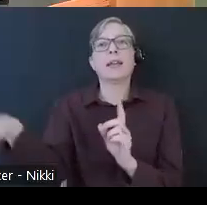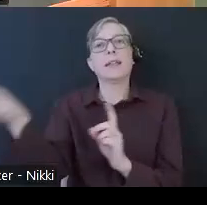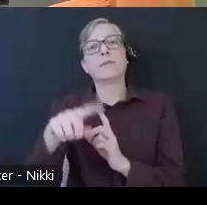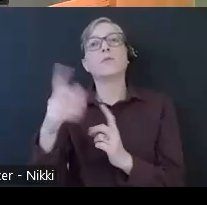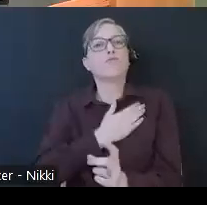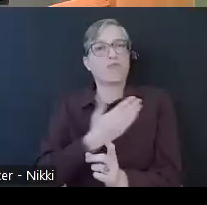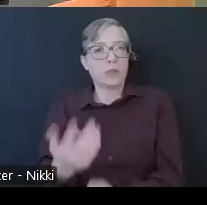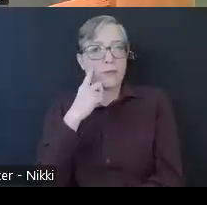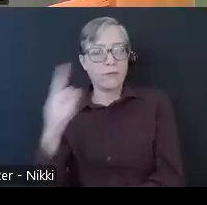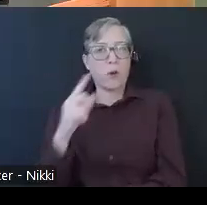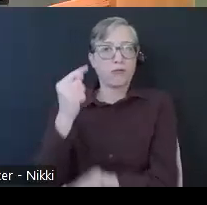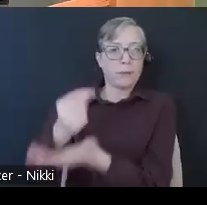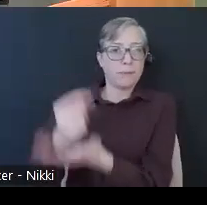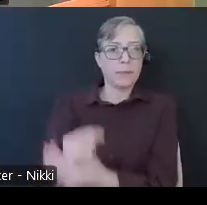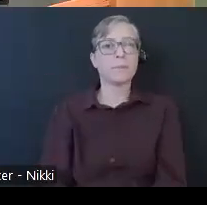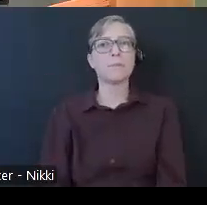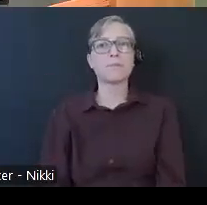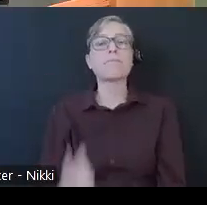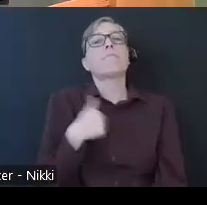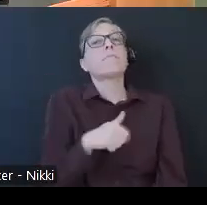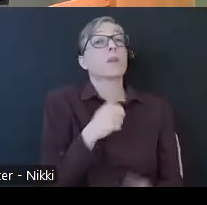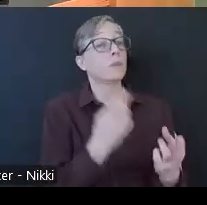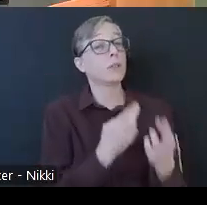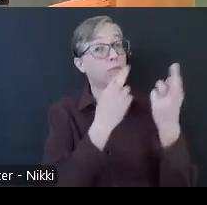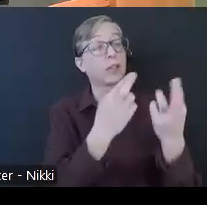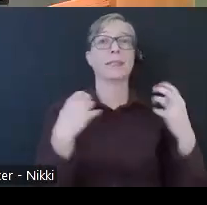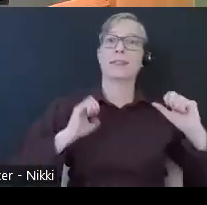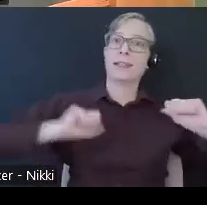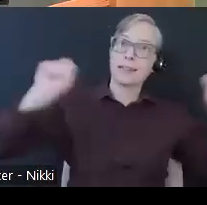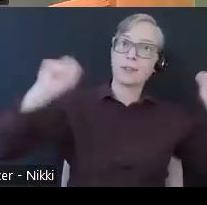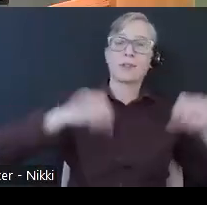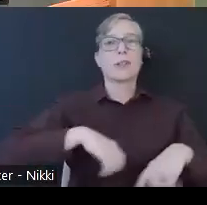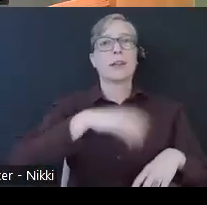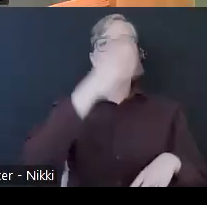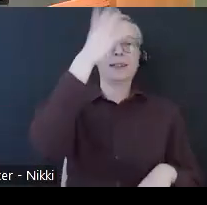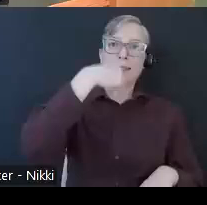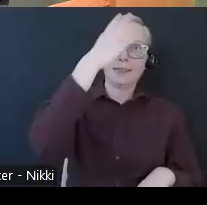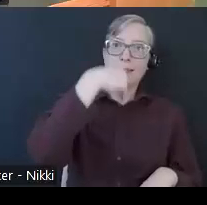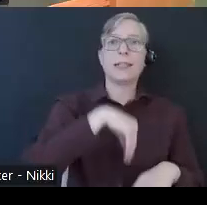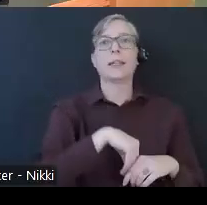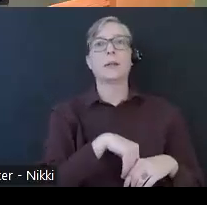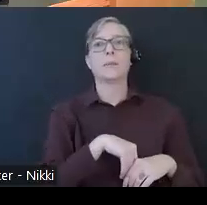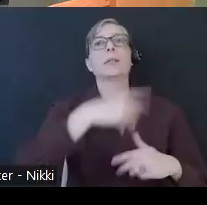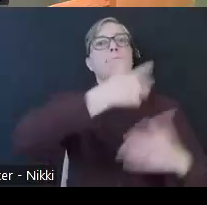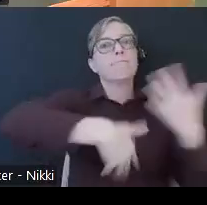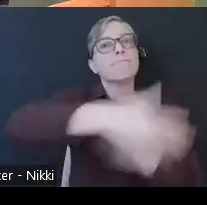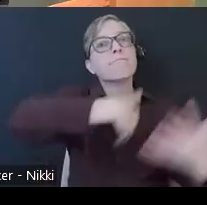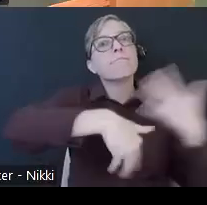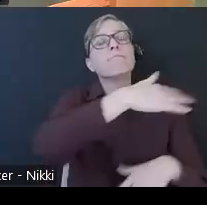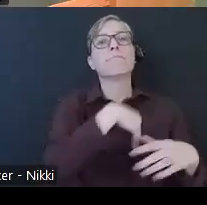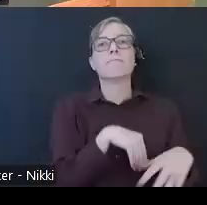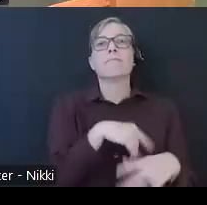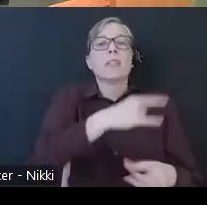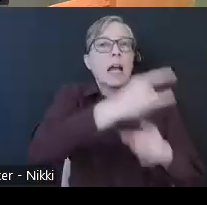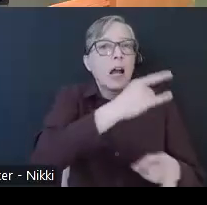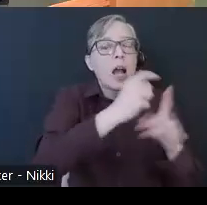you. We also recommended exercise, sleep, socialization, avoiding alcohol, and